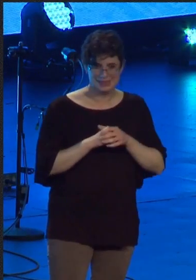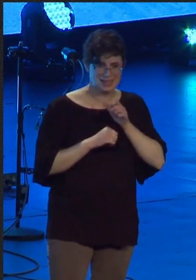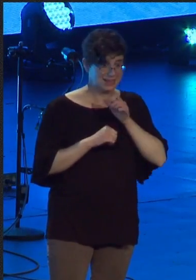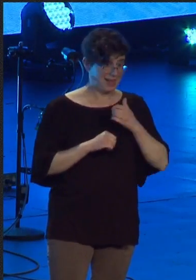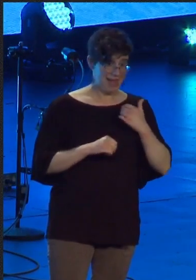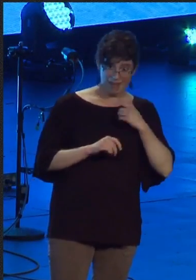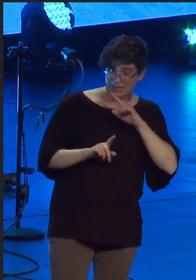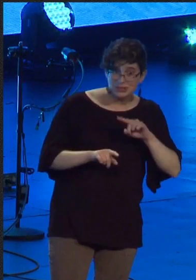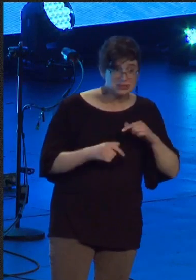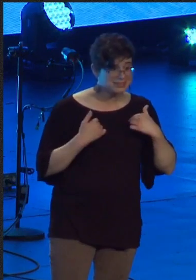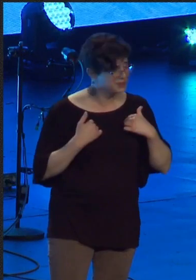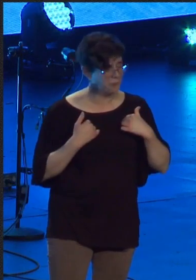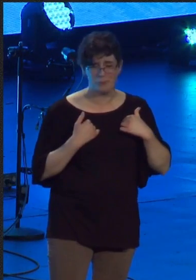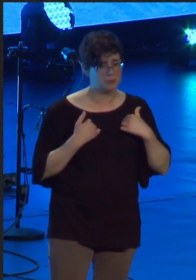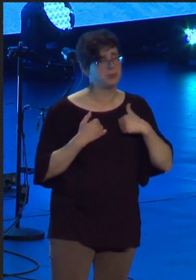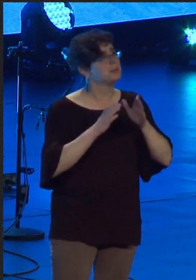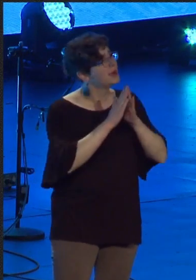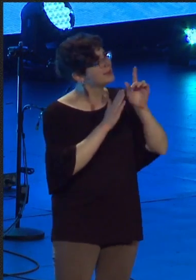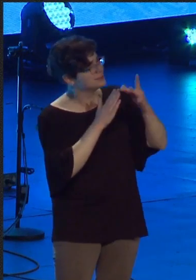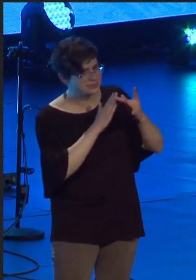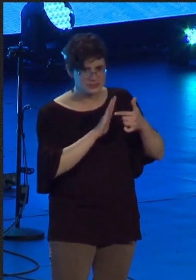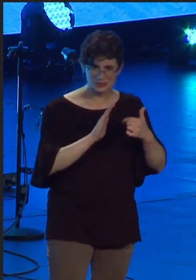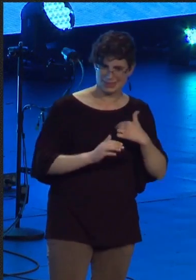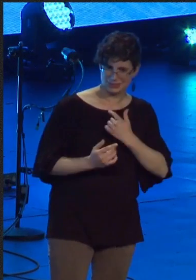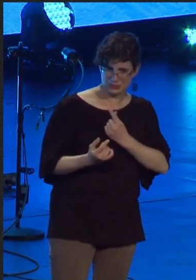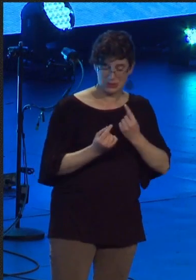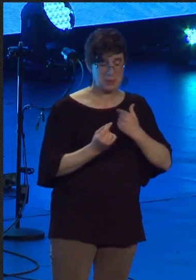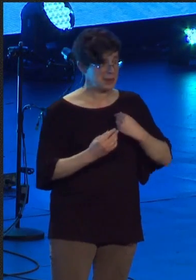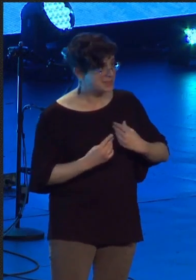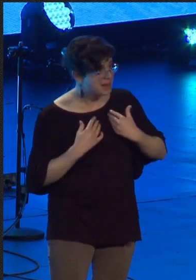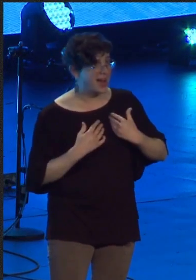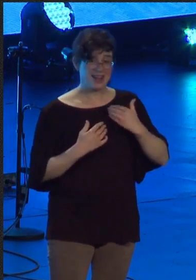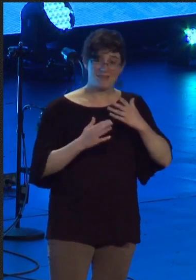the answers. We'll pray and seek his will for that. But I'm inspired. I'm hopeful.